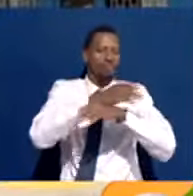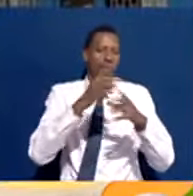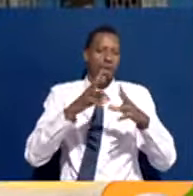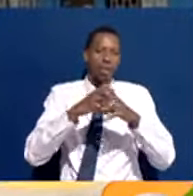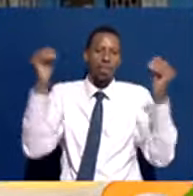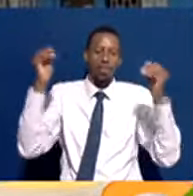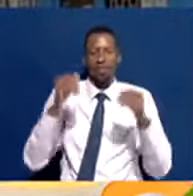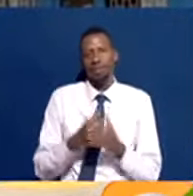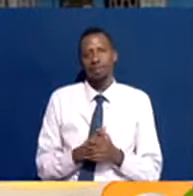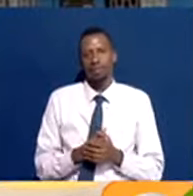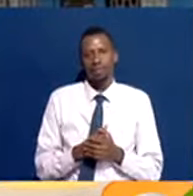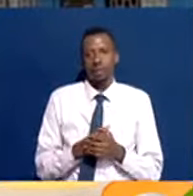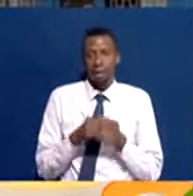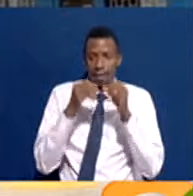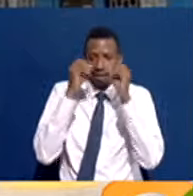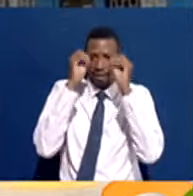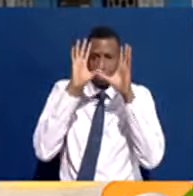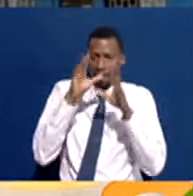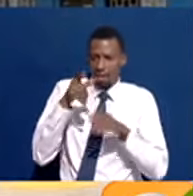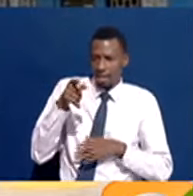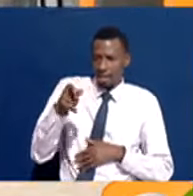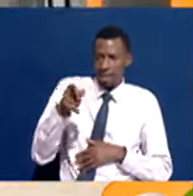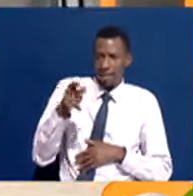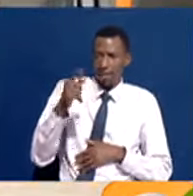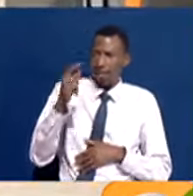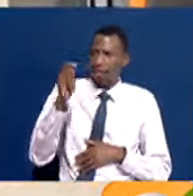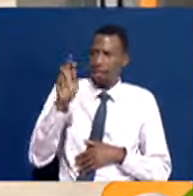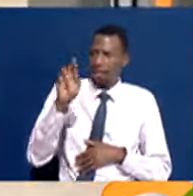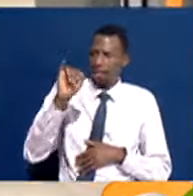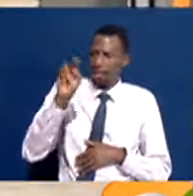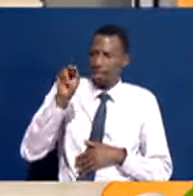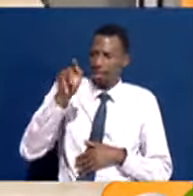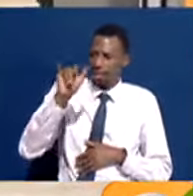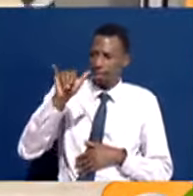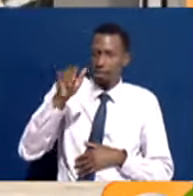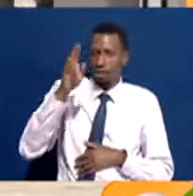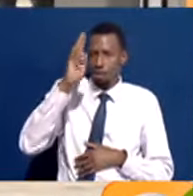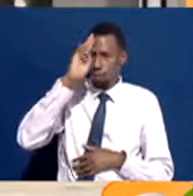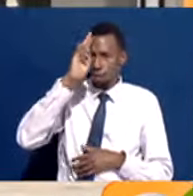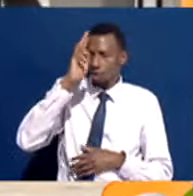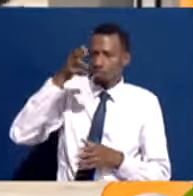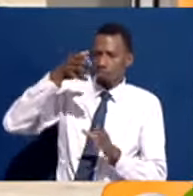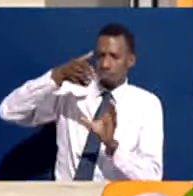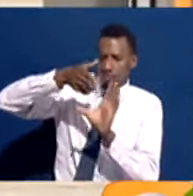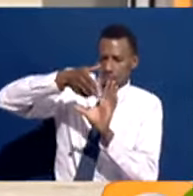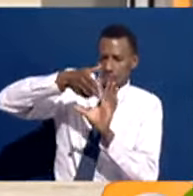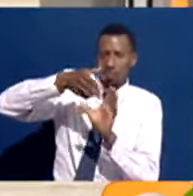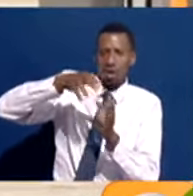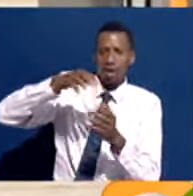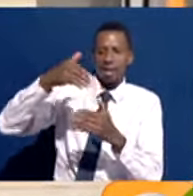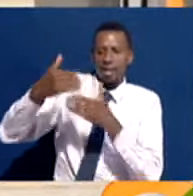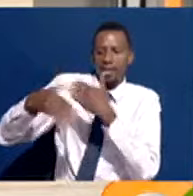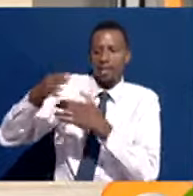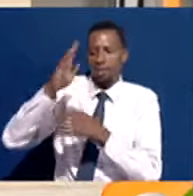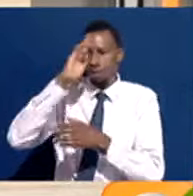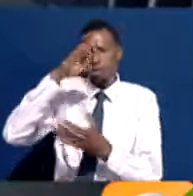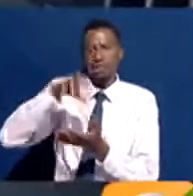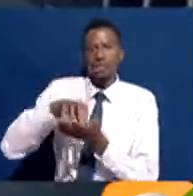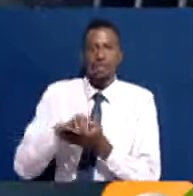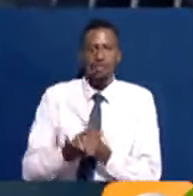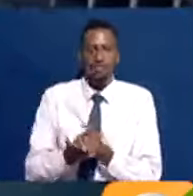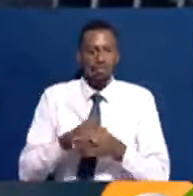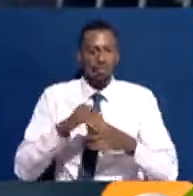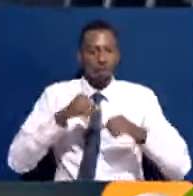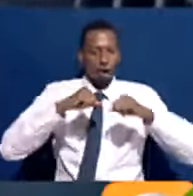Surprisingly, the Trinity Petrol Station is just a kilometer away from the KBC Police Station. Officers from the KBC